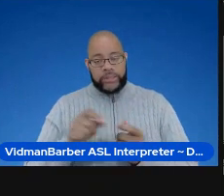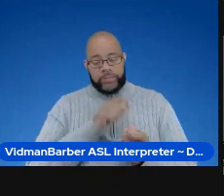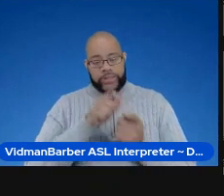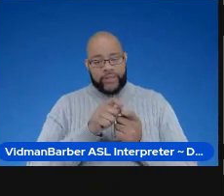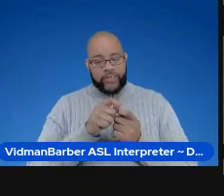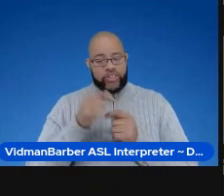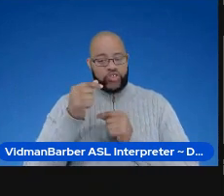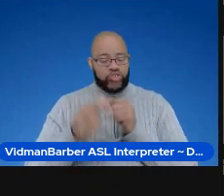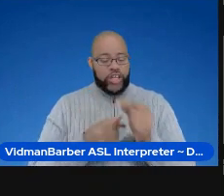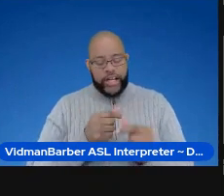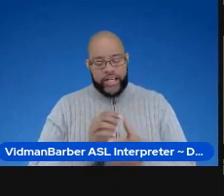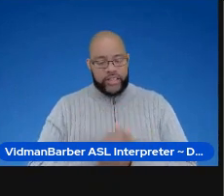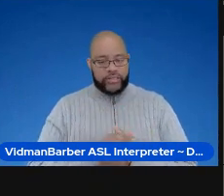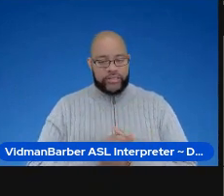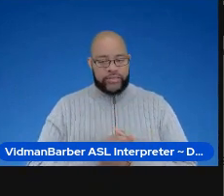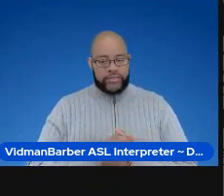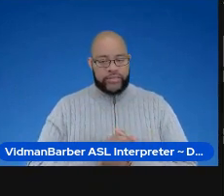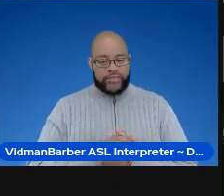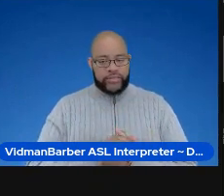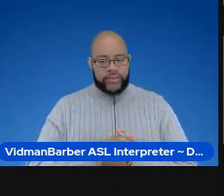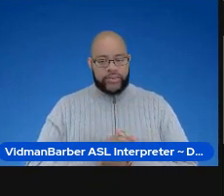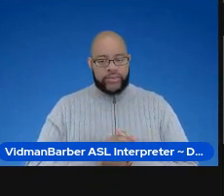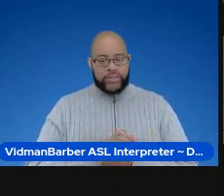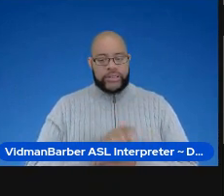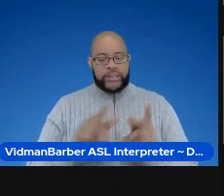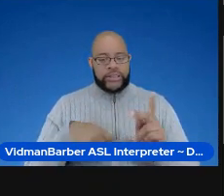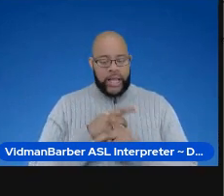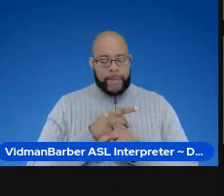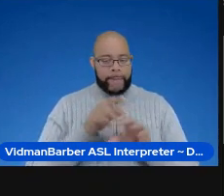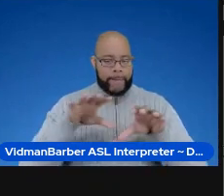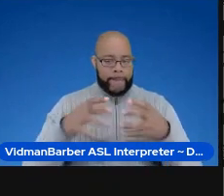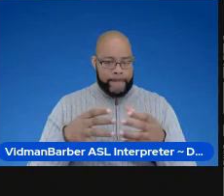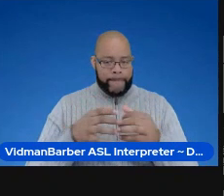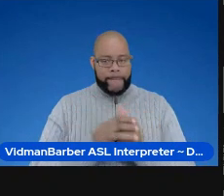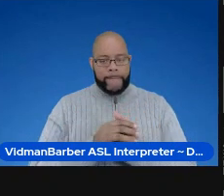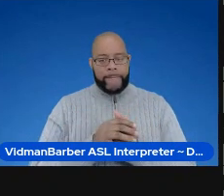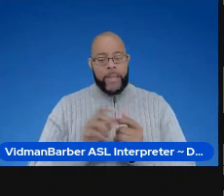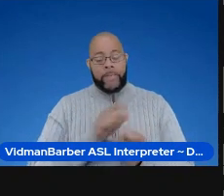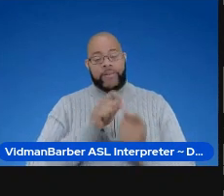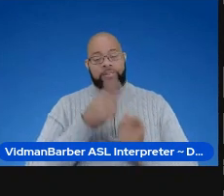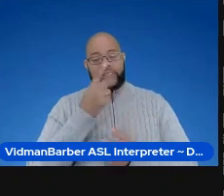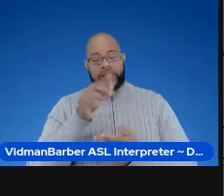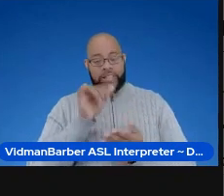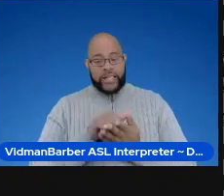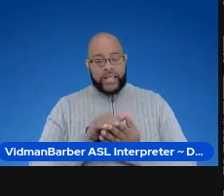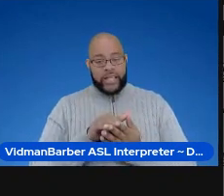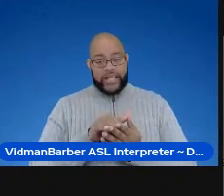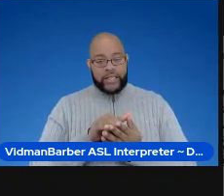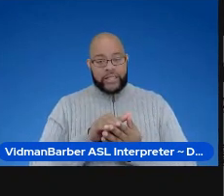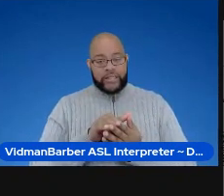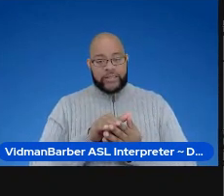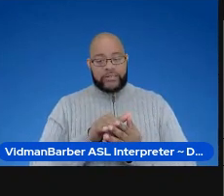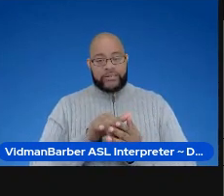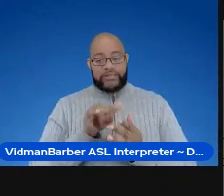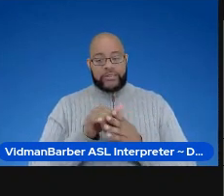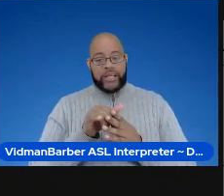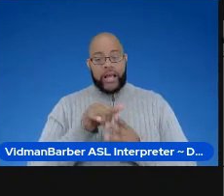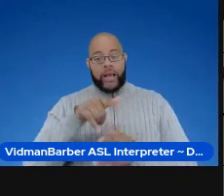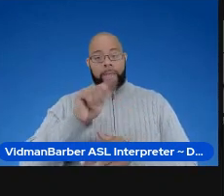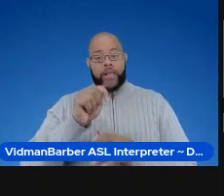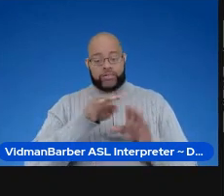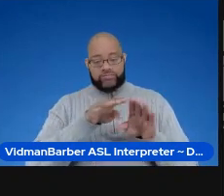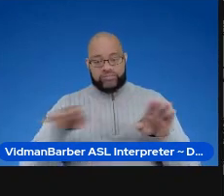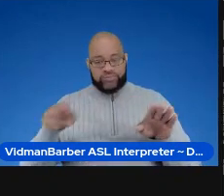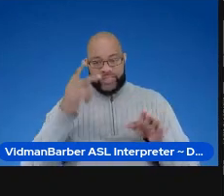genetic single nucleotide polymorphisms, and in particular, you can see on this Manhattan plot. So just to, if you're not